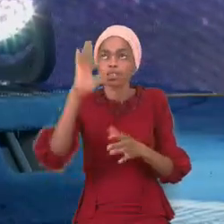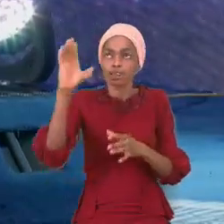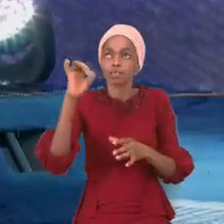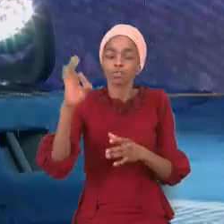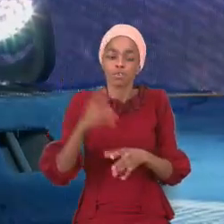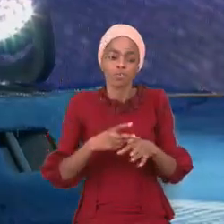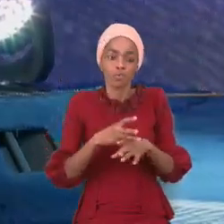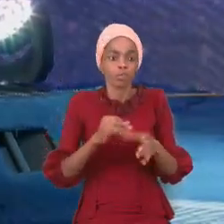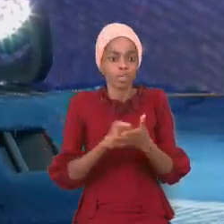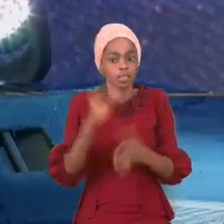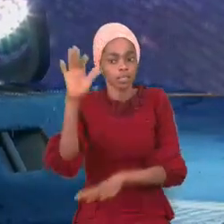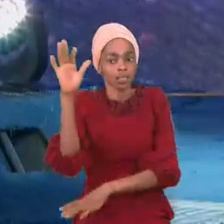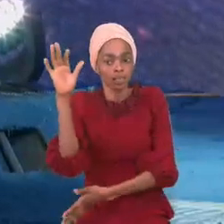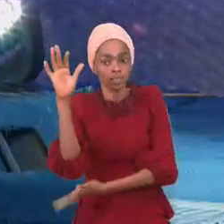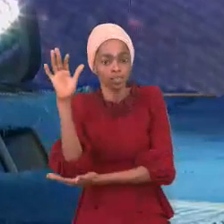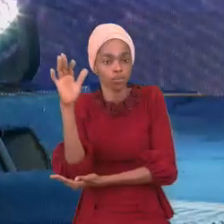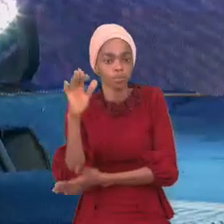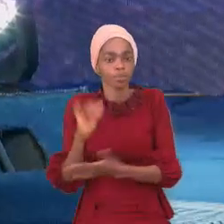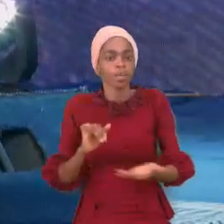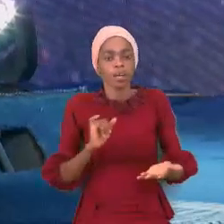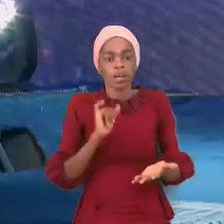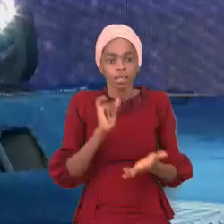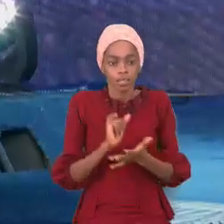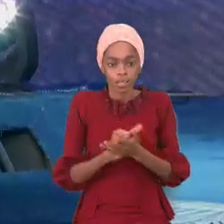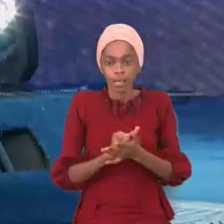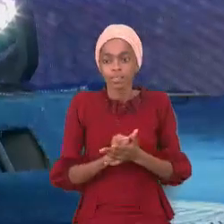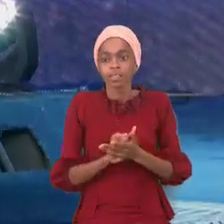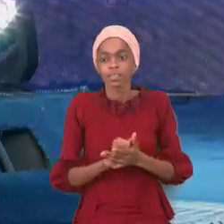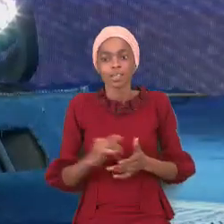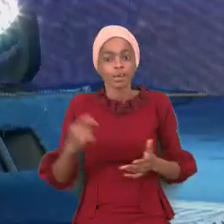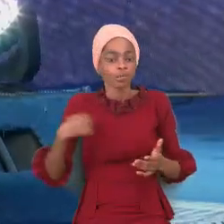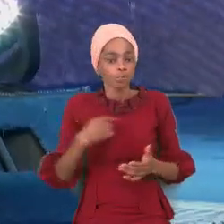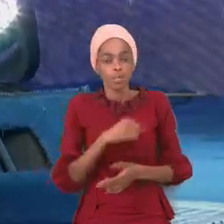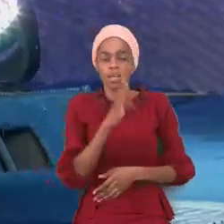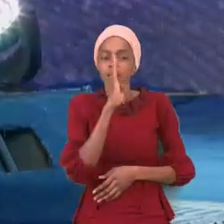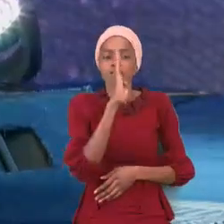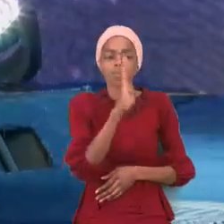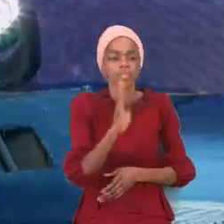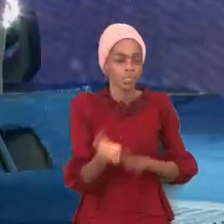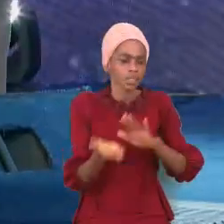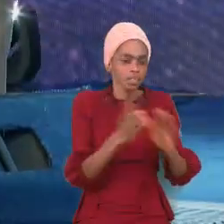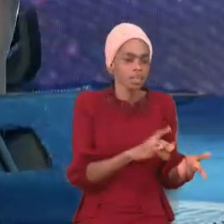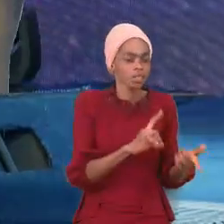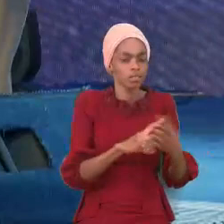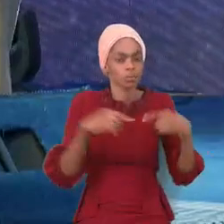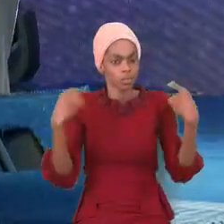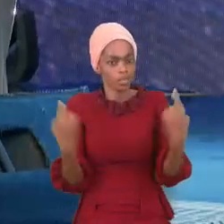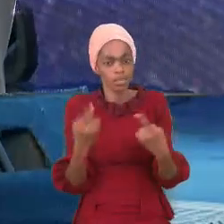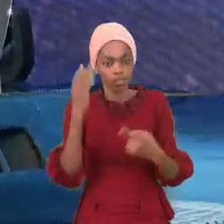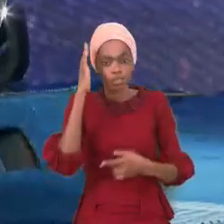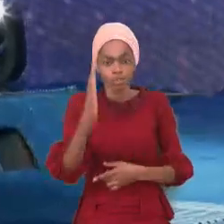And then it says that we, being dead to sins, should live